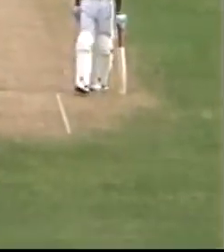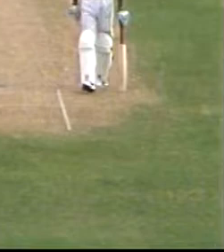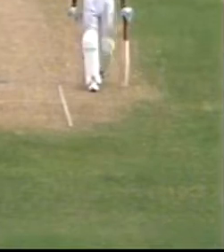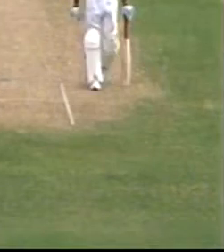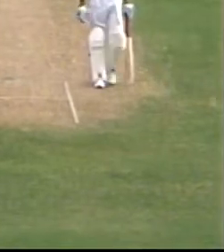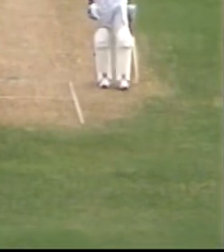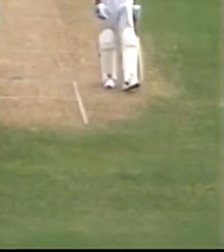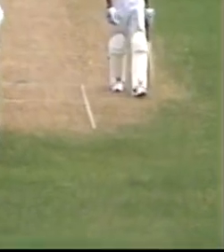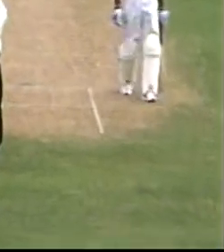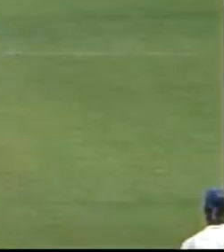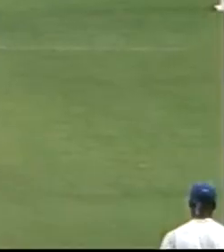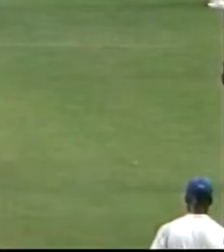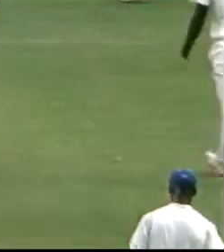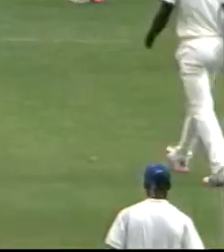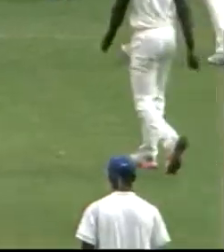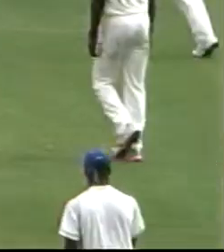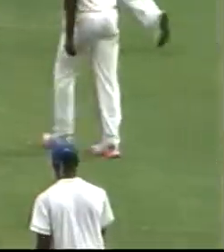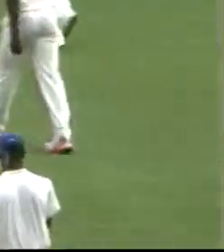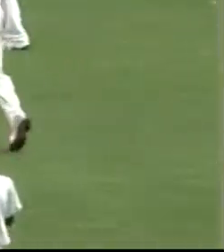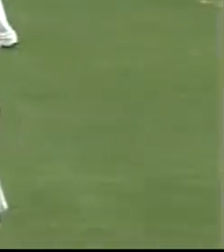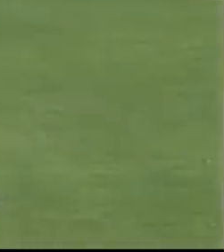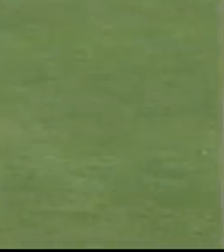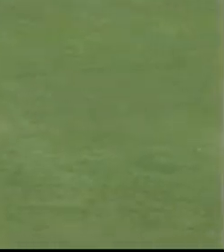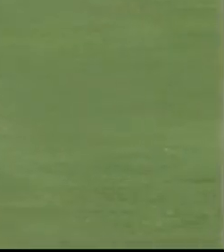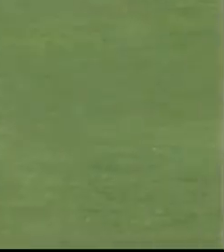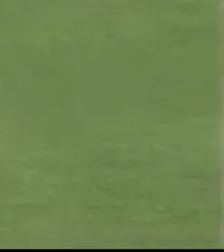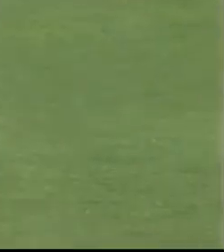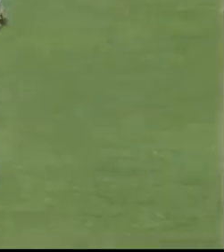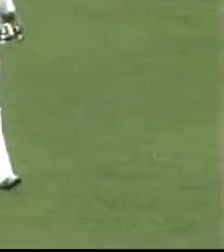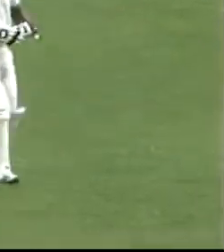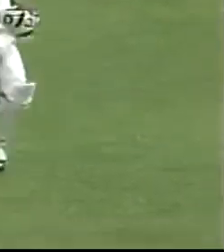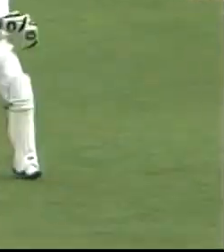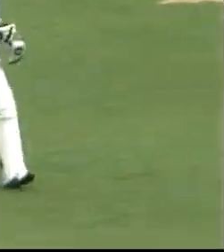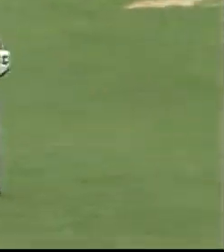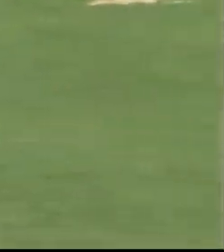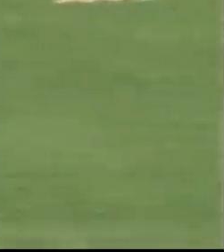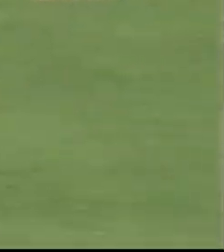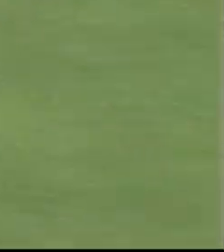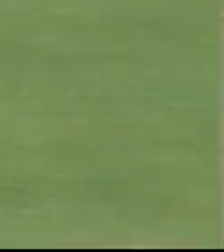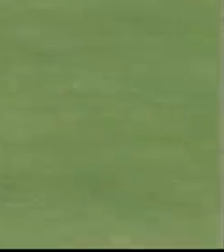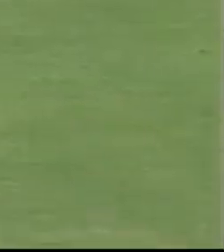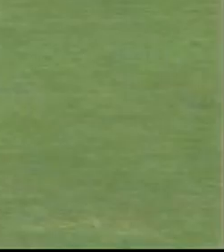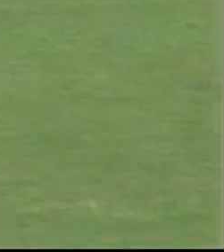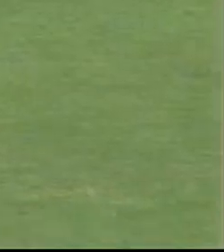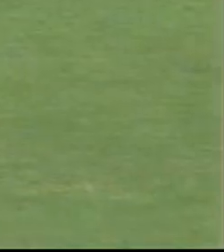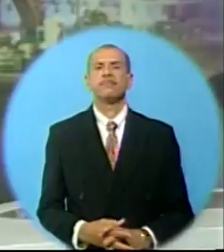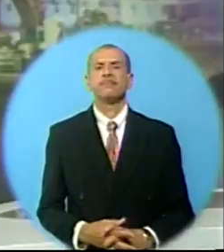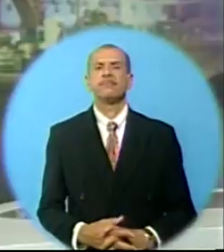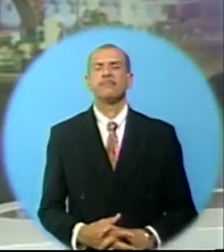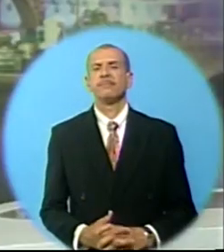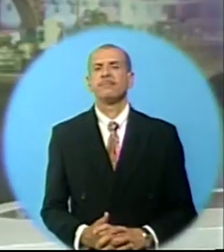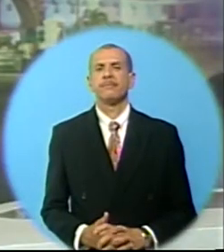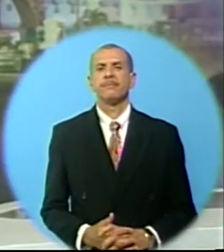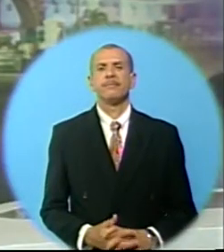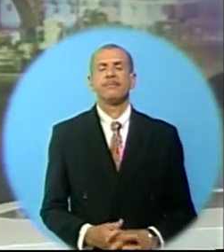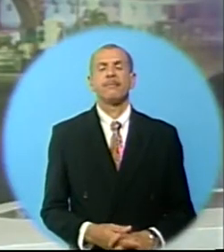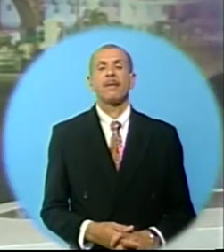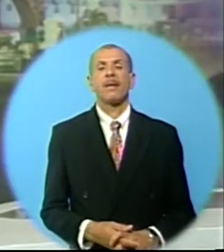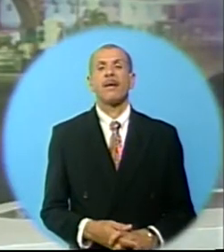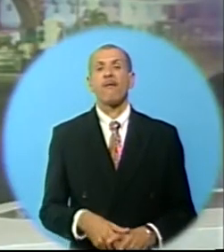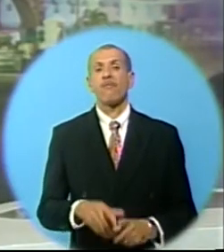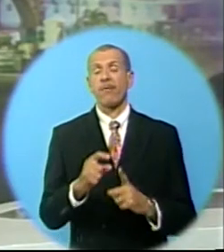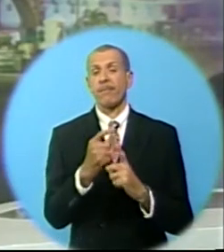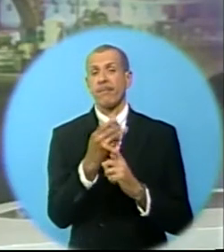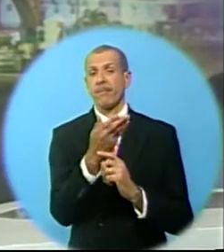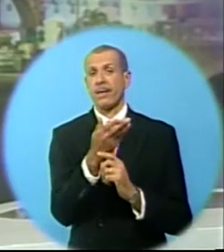Chase 11 went to tea at 61 for 3. Sean Green, CBC Sports. Well, thanks, Sean. And